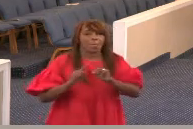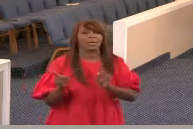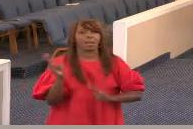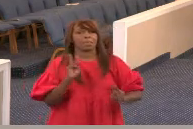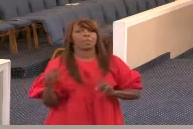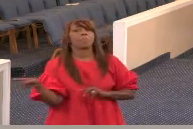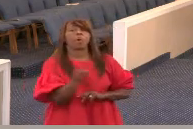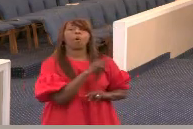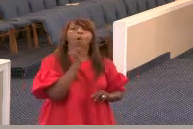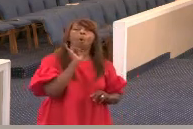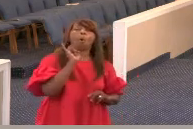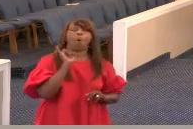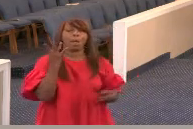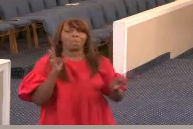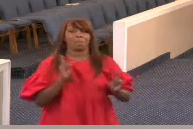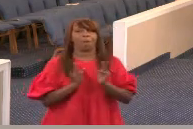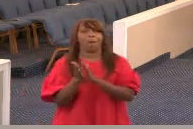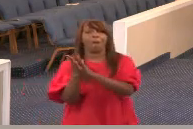world elevation.